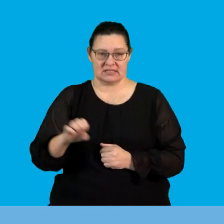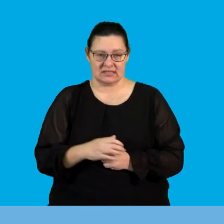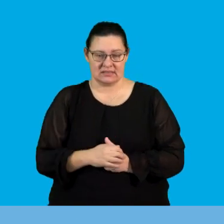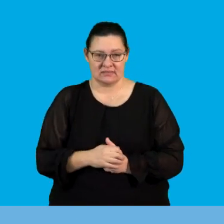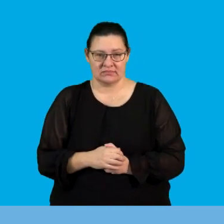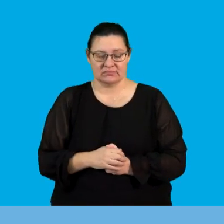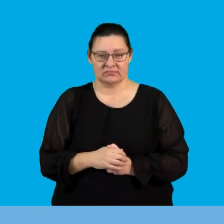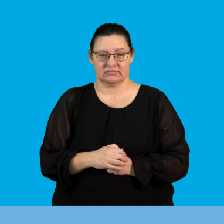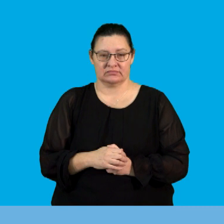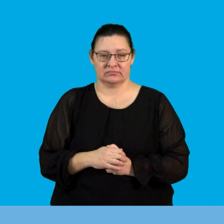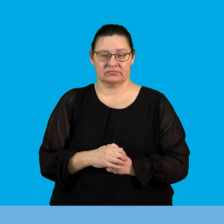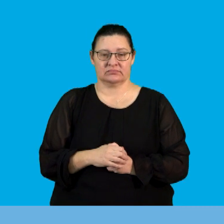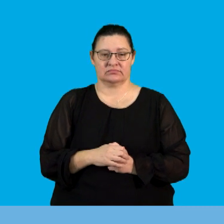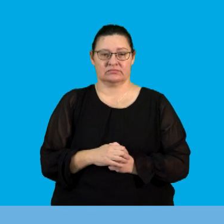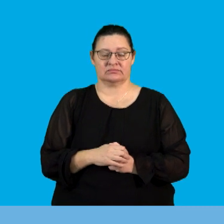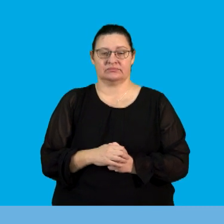to be calcium